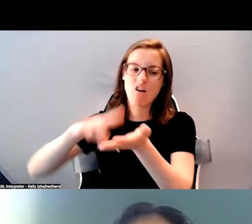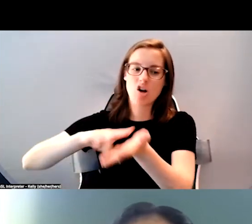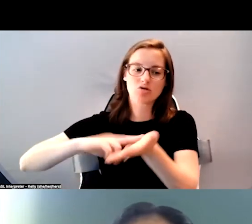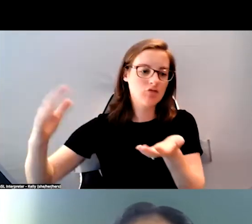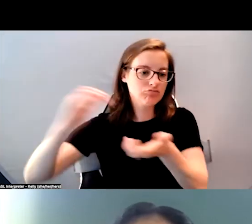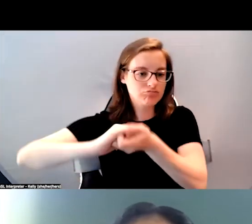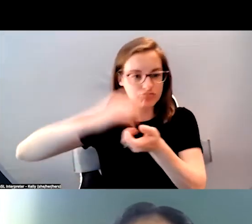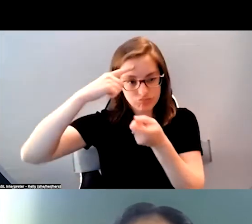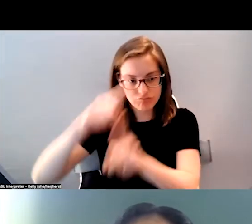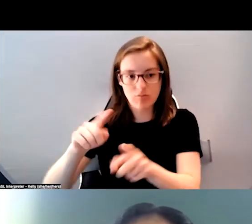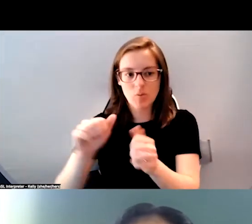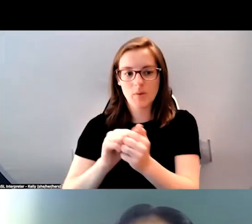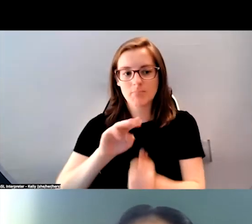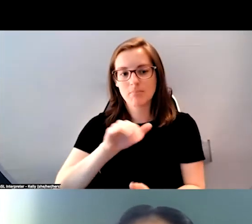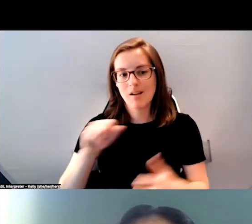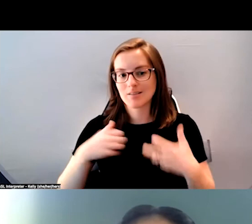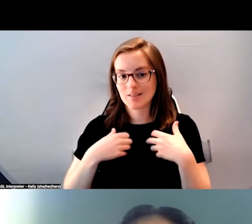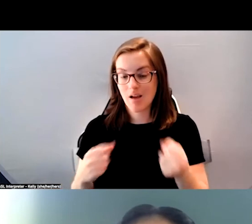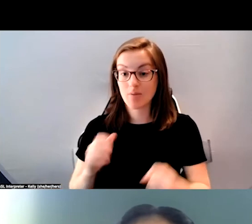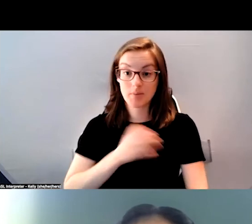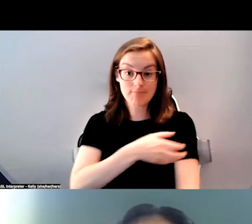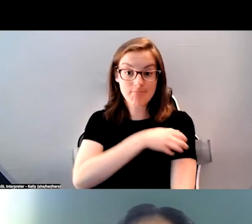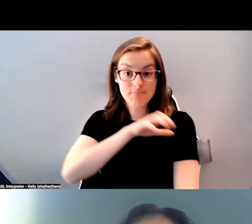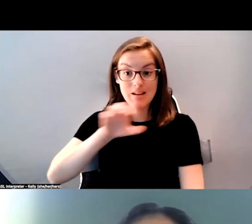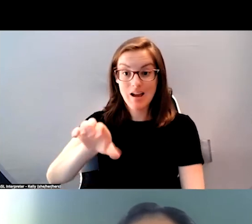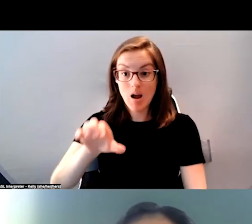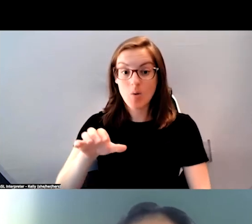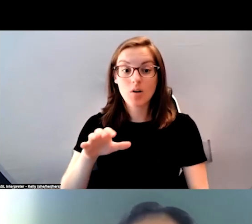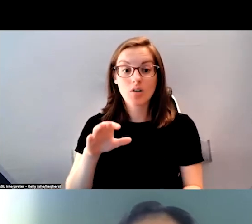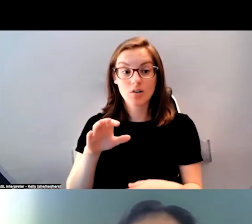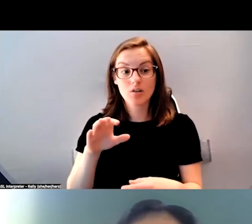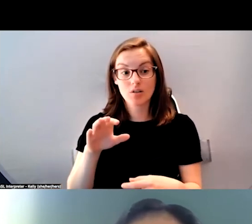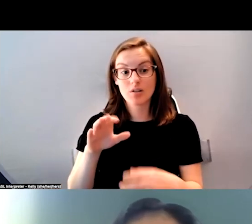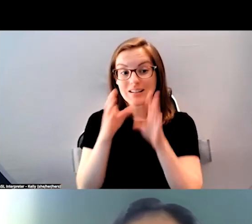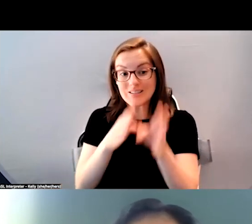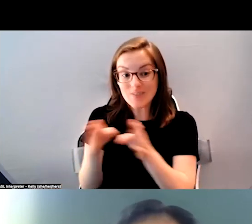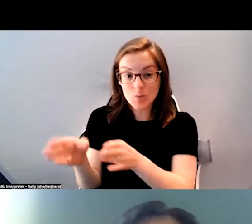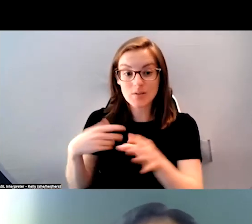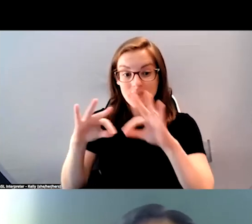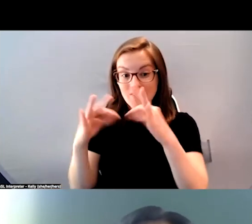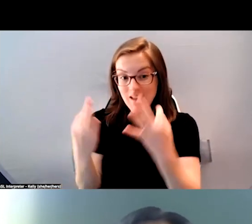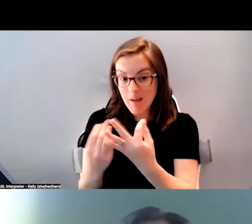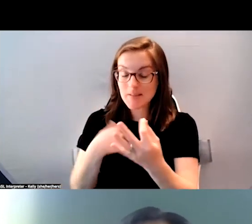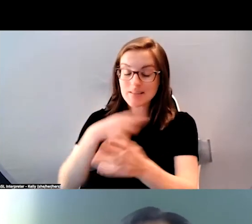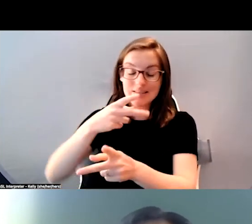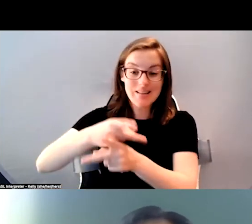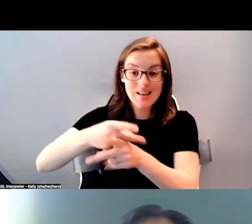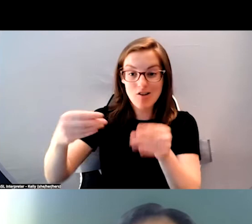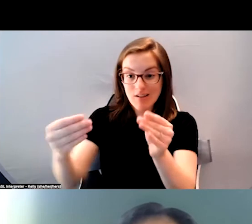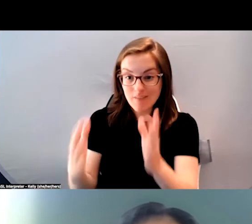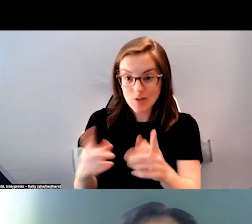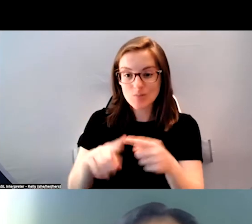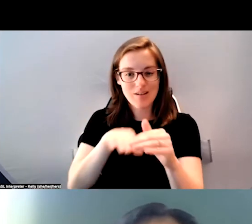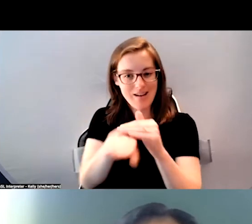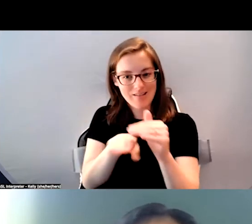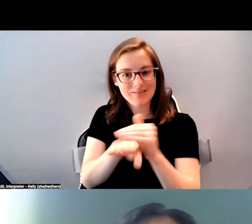their families and caregivers, to exercise their rights and access the services provided by Mass Health. So